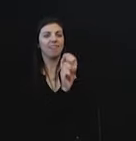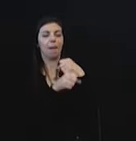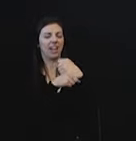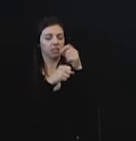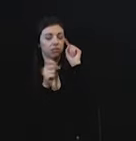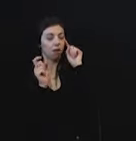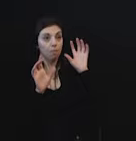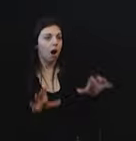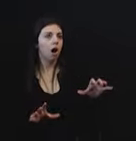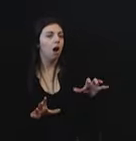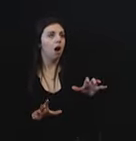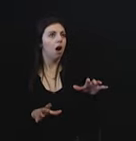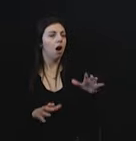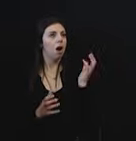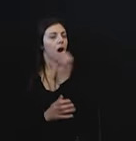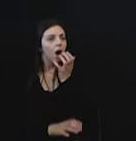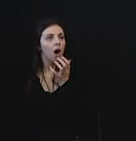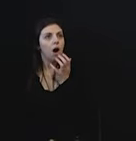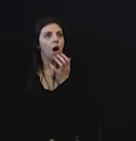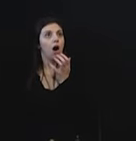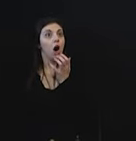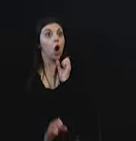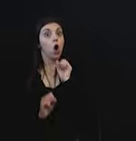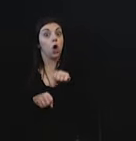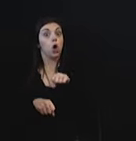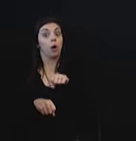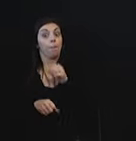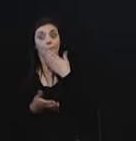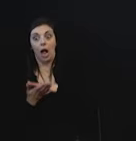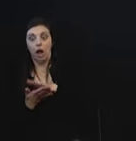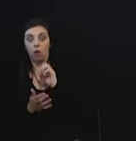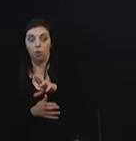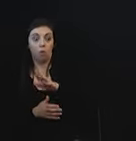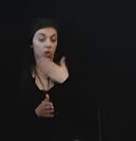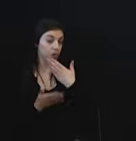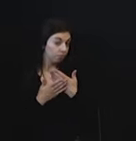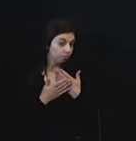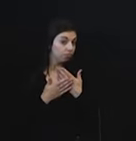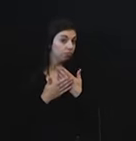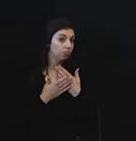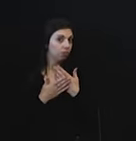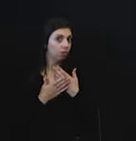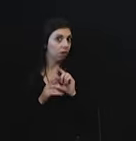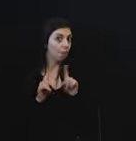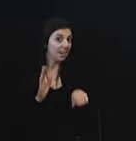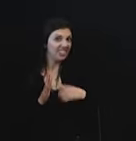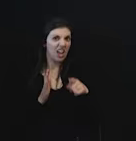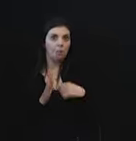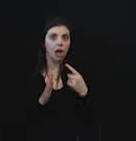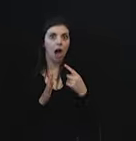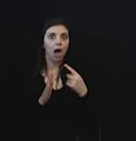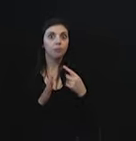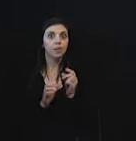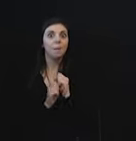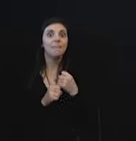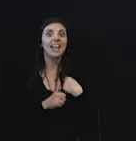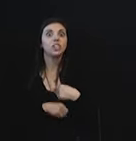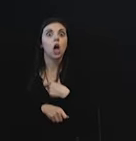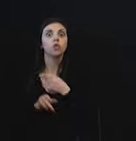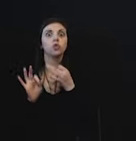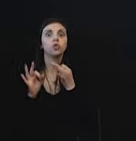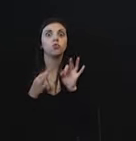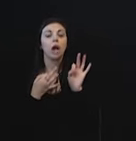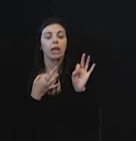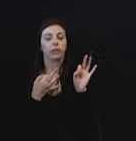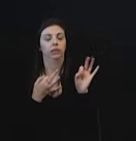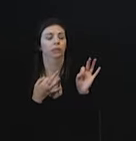in us, might be bad, it might be good, but sometimes it distracts us because